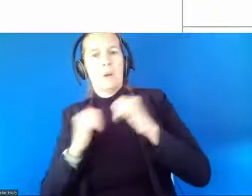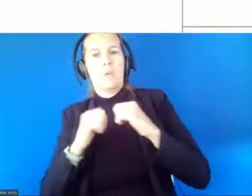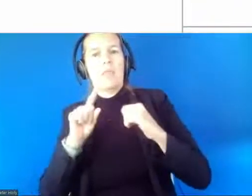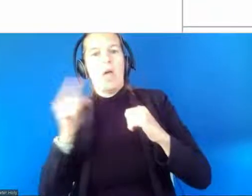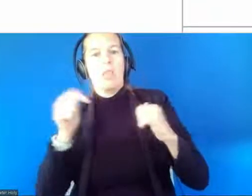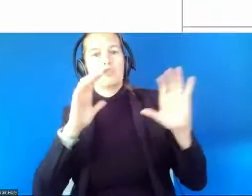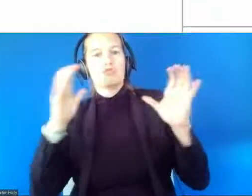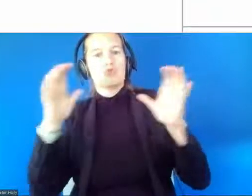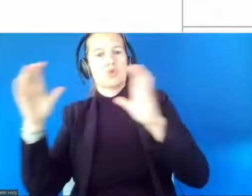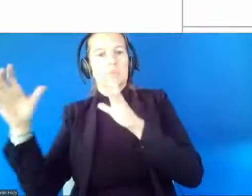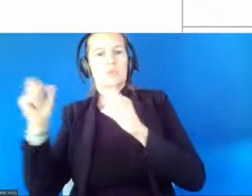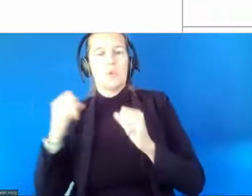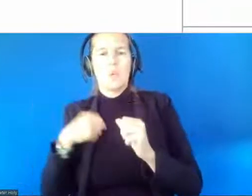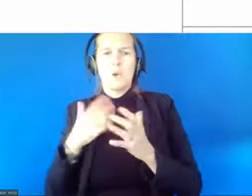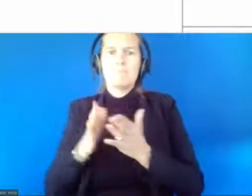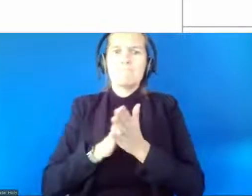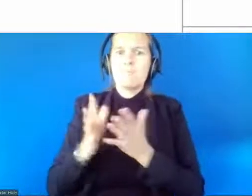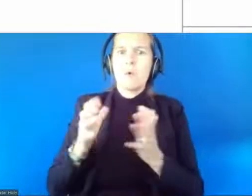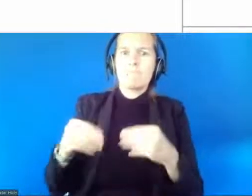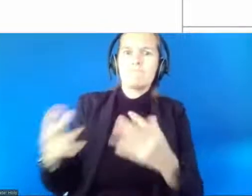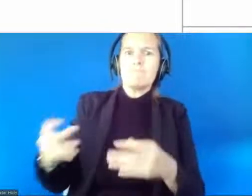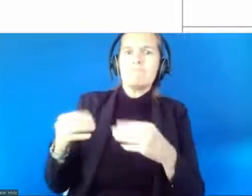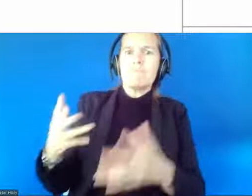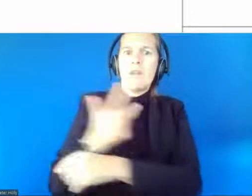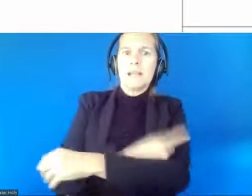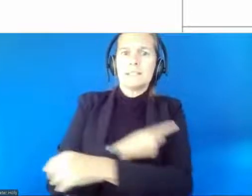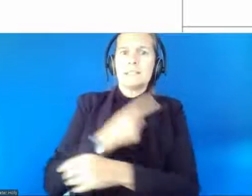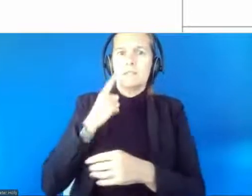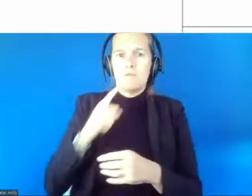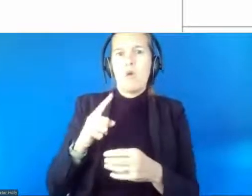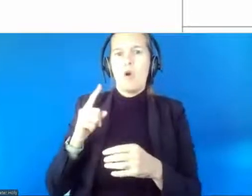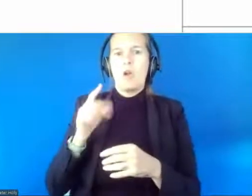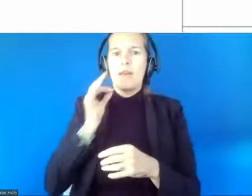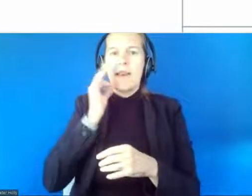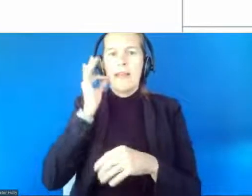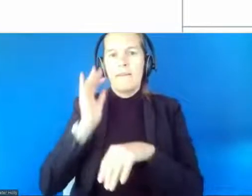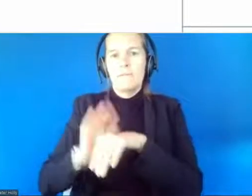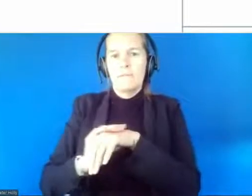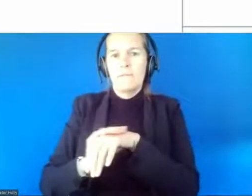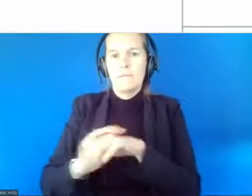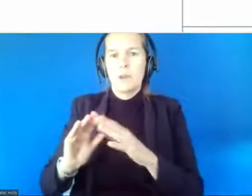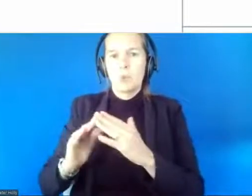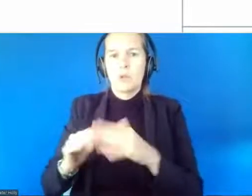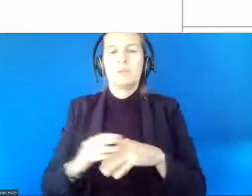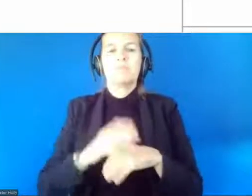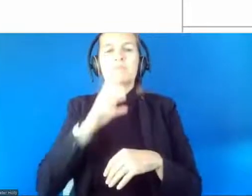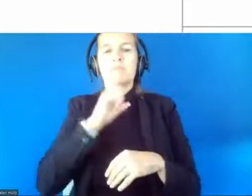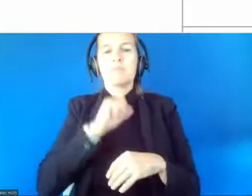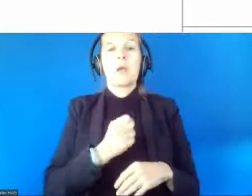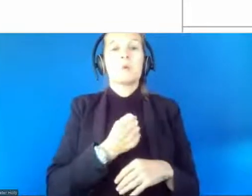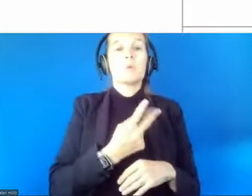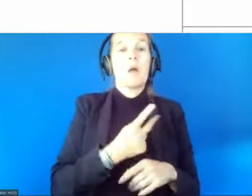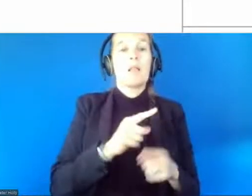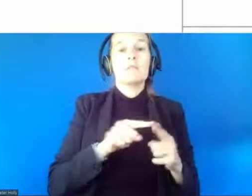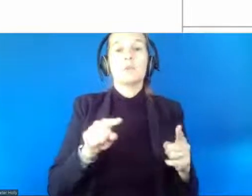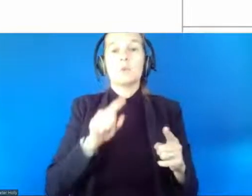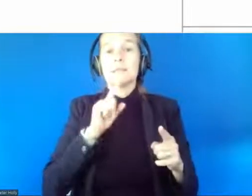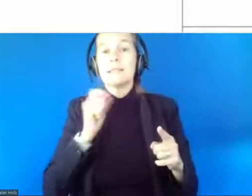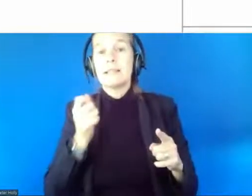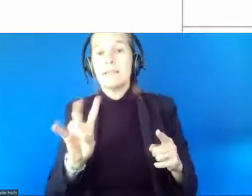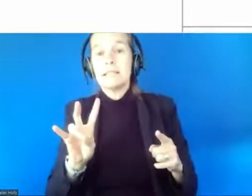vaccines available to our Native community. As far as age groups, those between 12 and 17